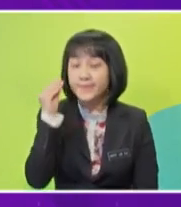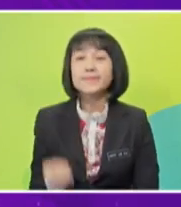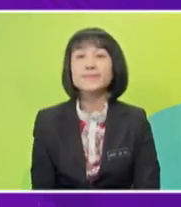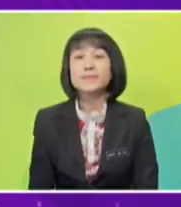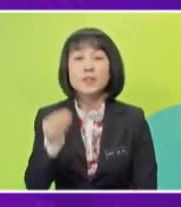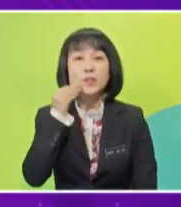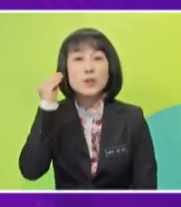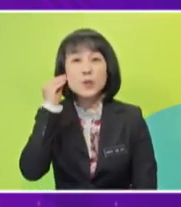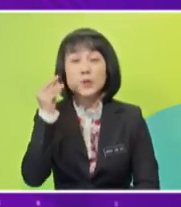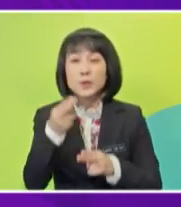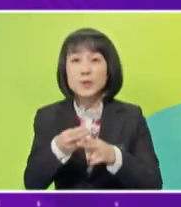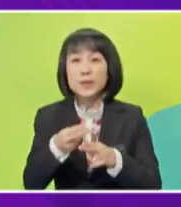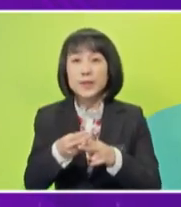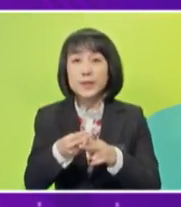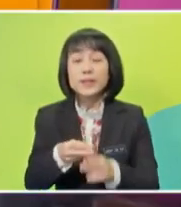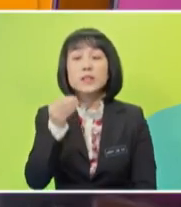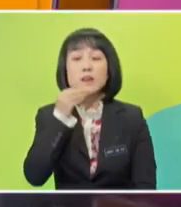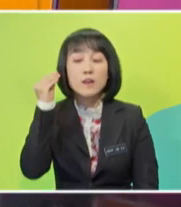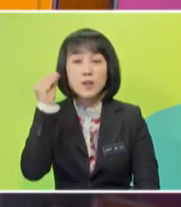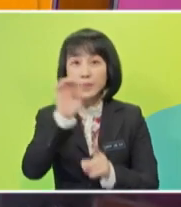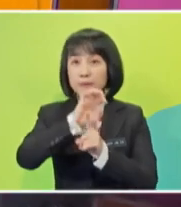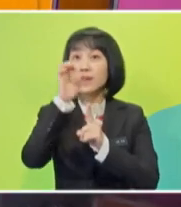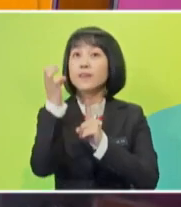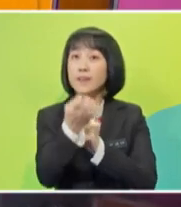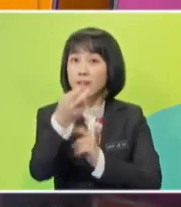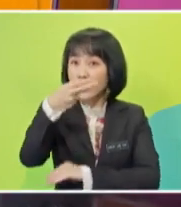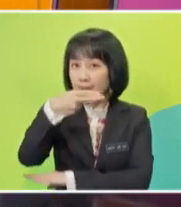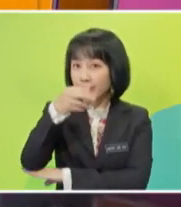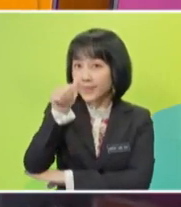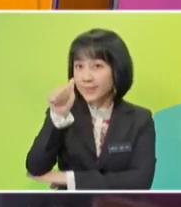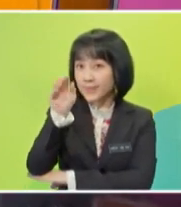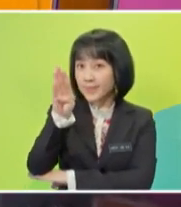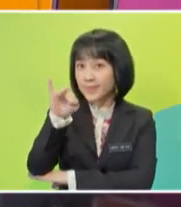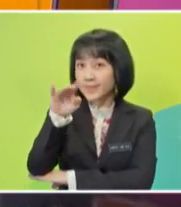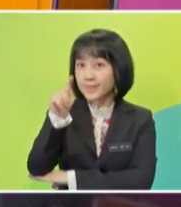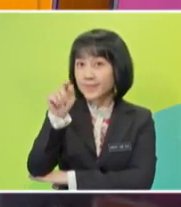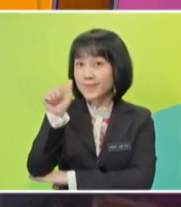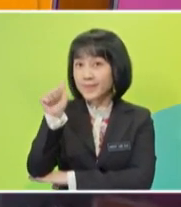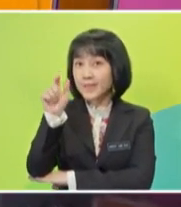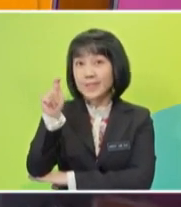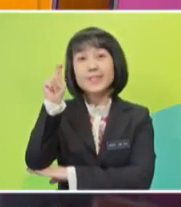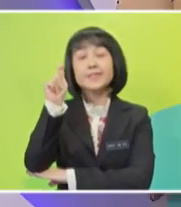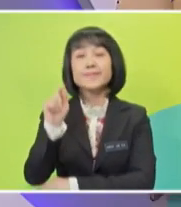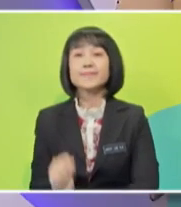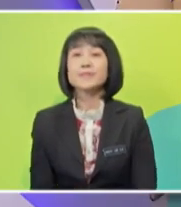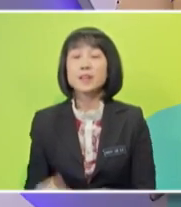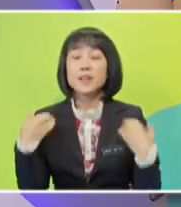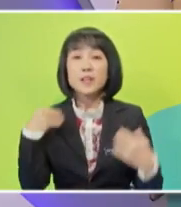called habitat. So here, we have five habitats that you're going to learn today. Wow. So